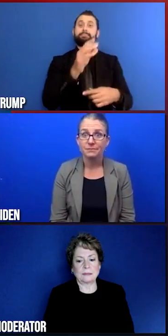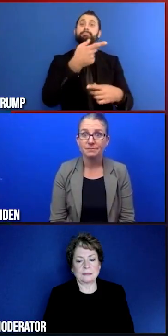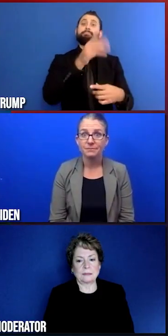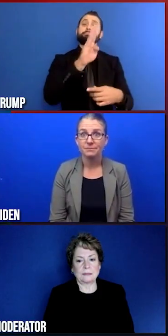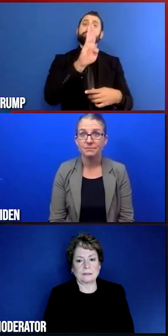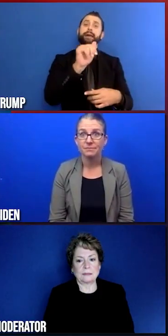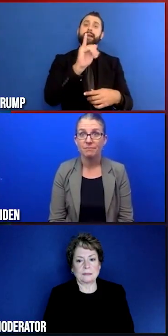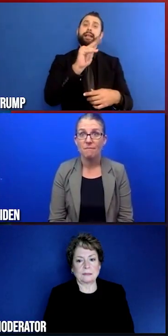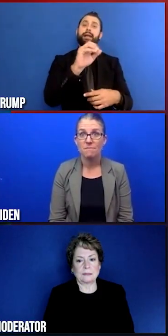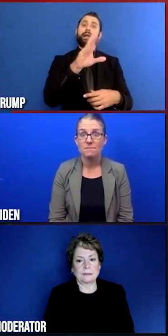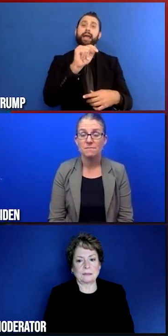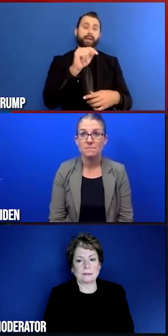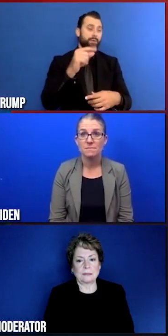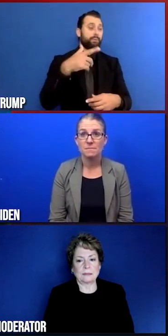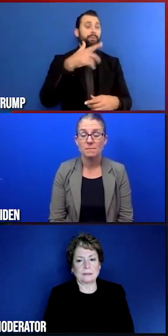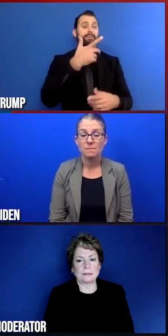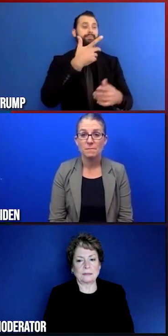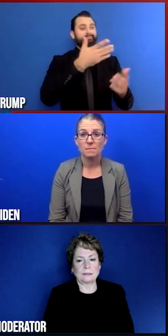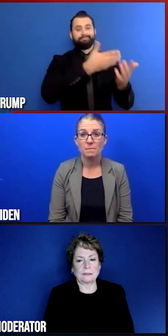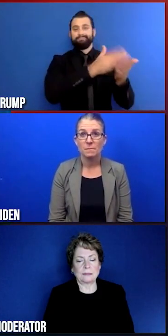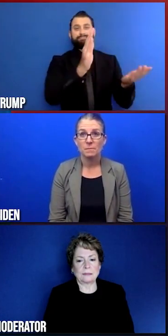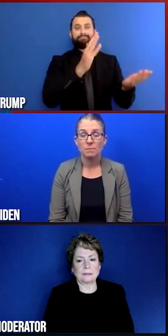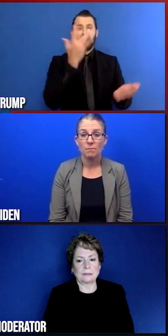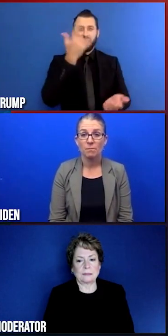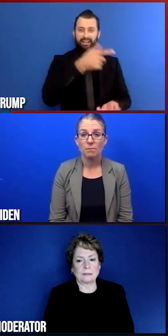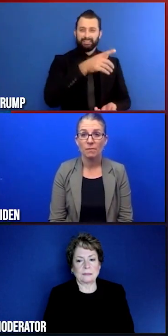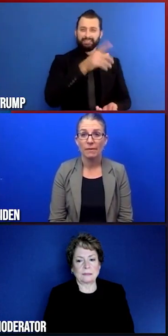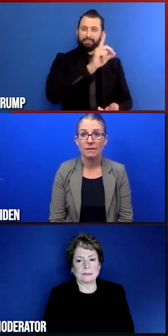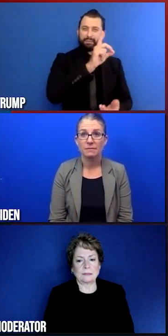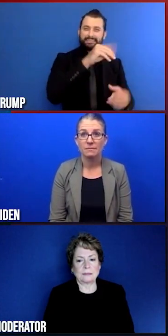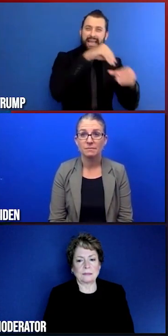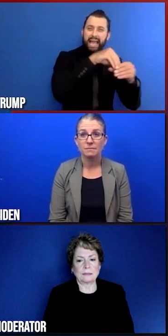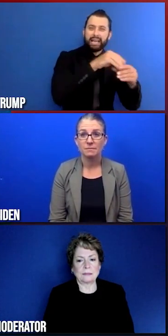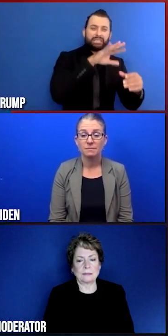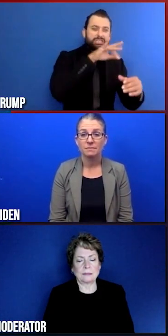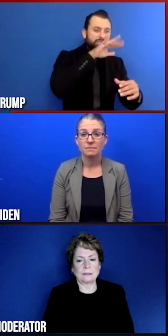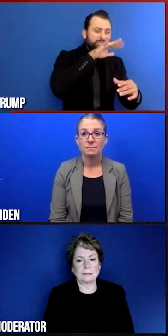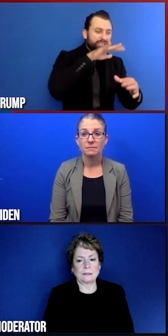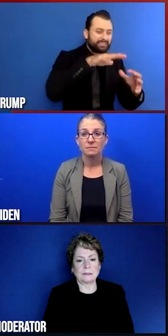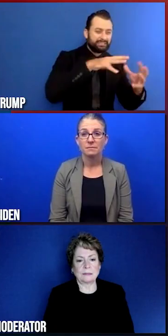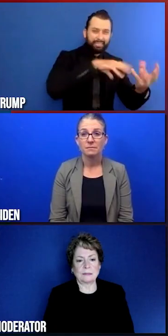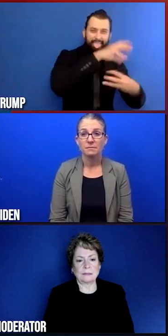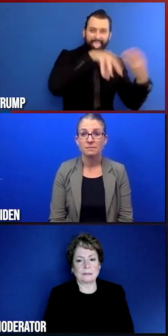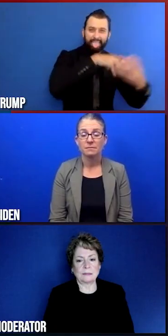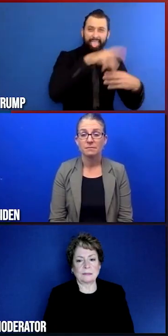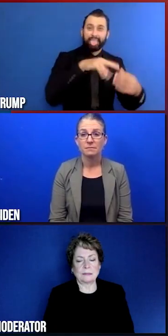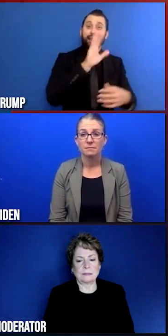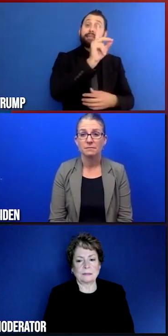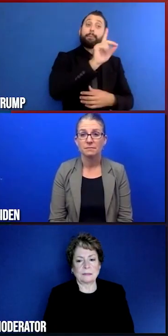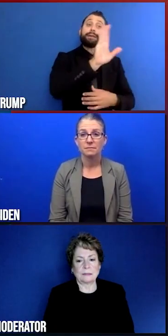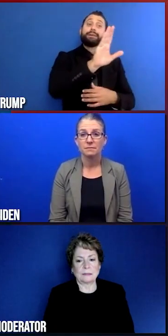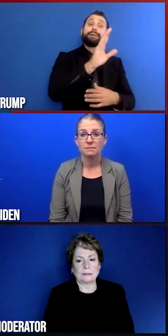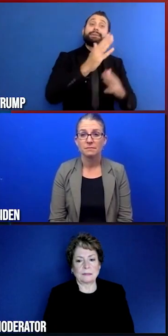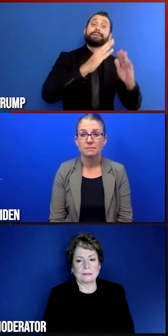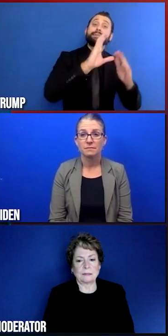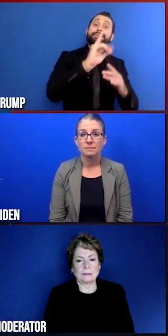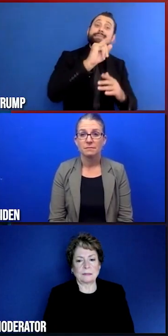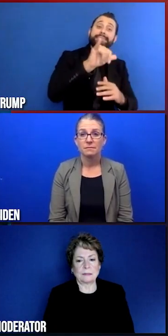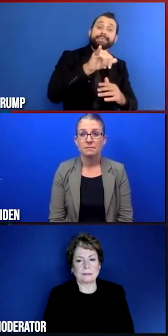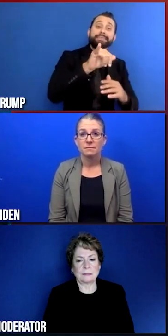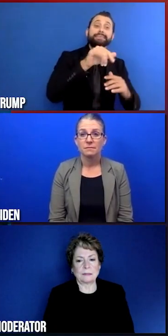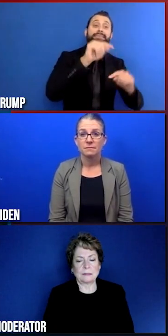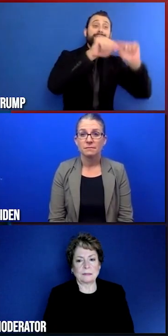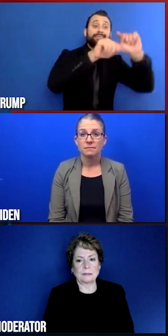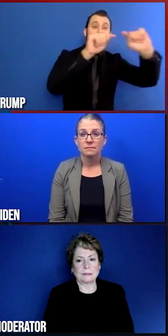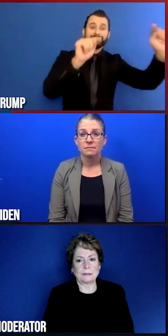by Democrats, cities and states. It was a way of getting a lot of money, billions and billions of dollars to these states. It was also a